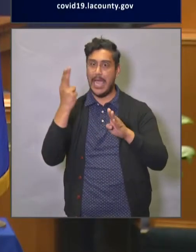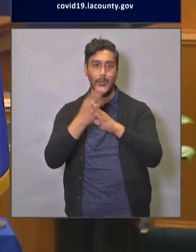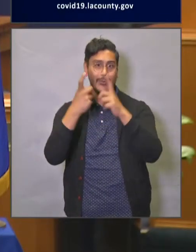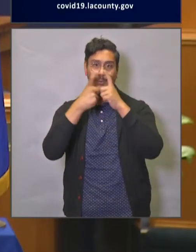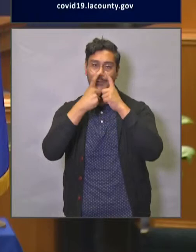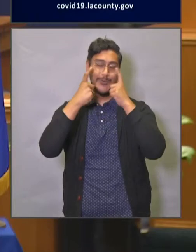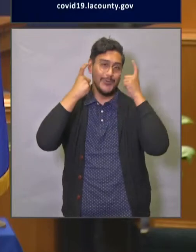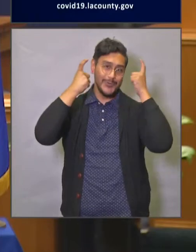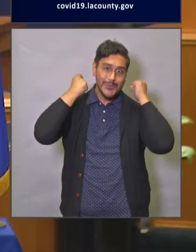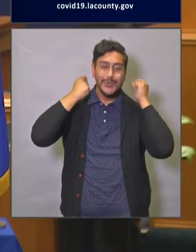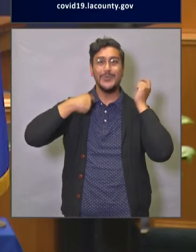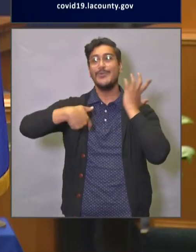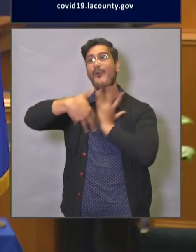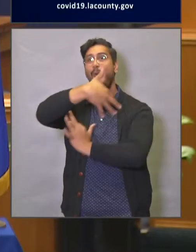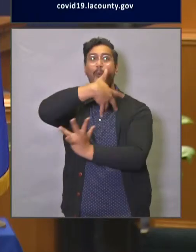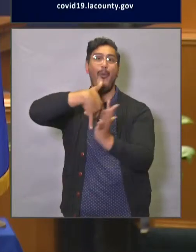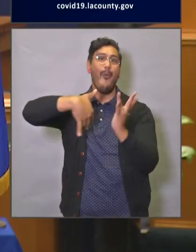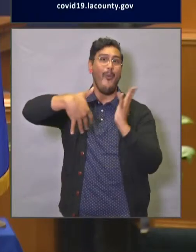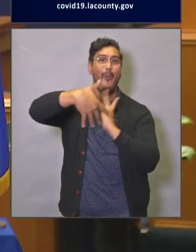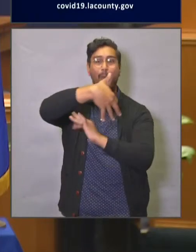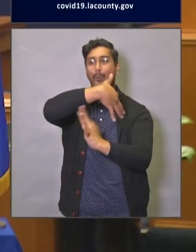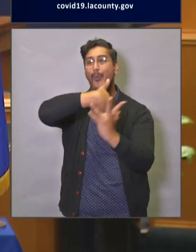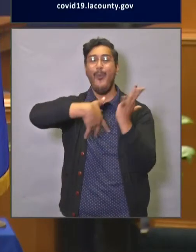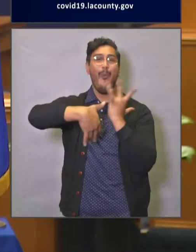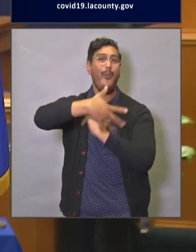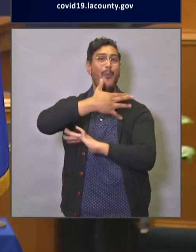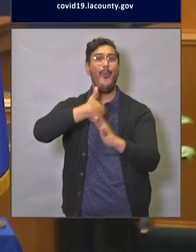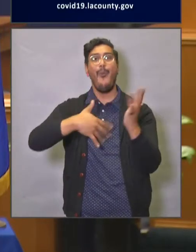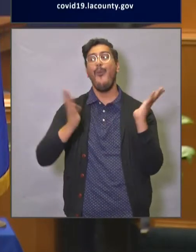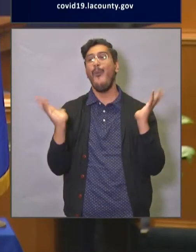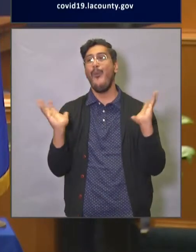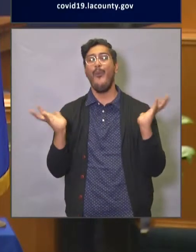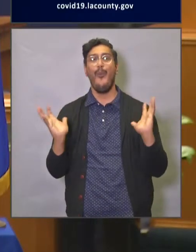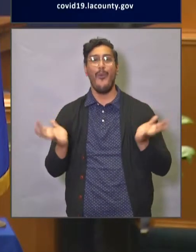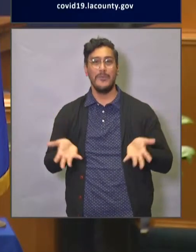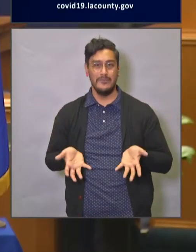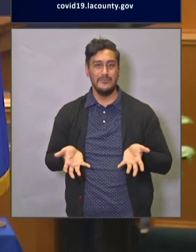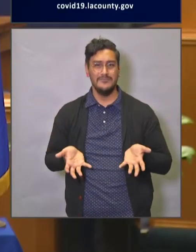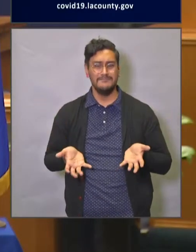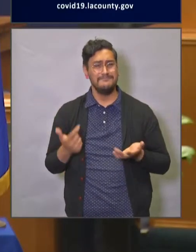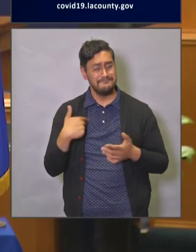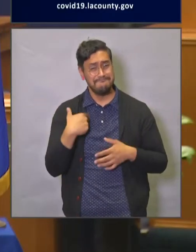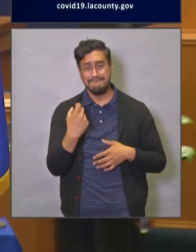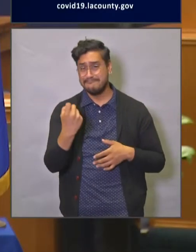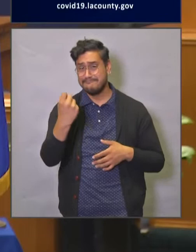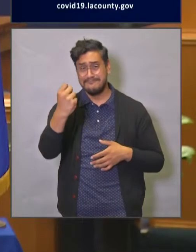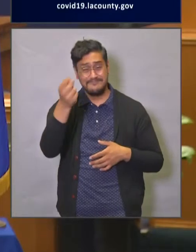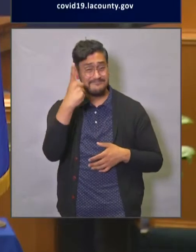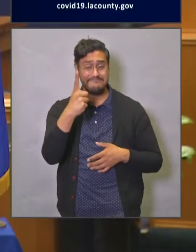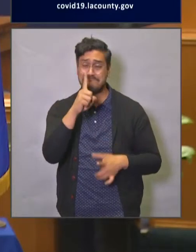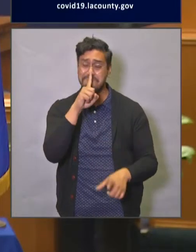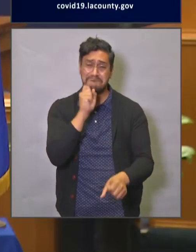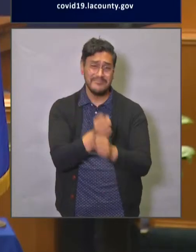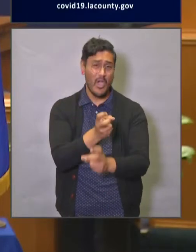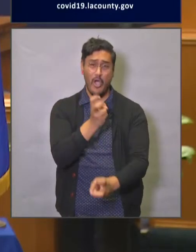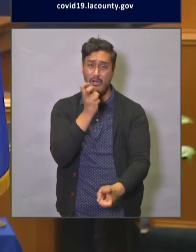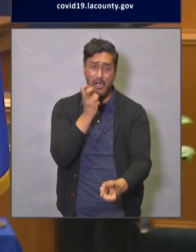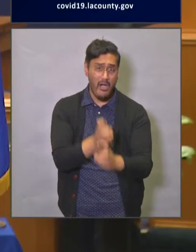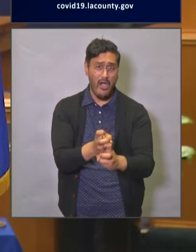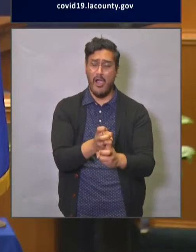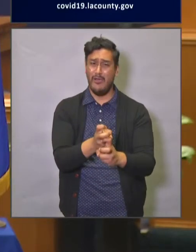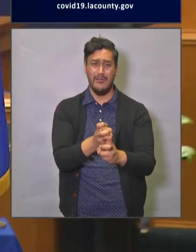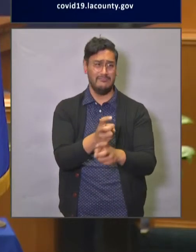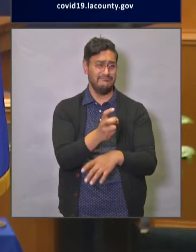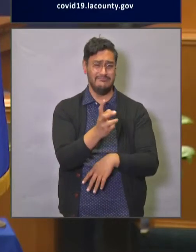coverings and are, in fact, intermingling. I appreciate how hard it is for everyone to figure